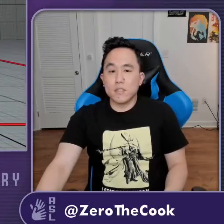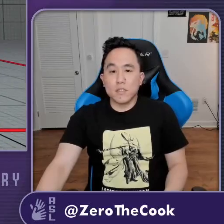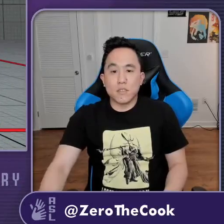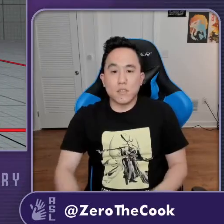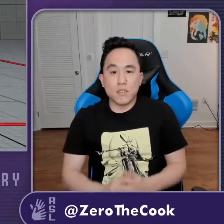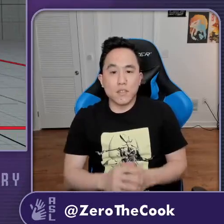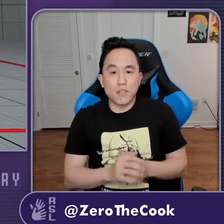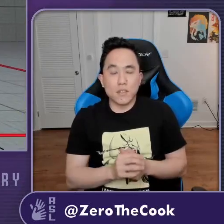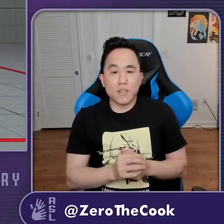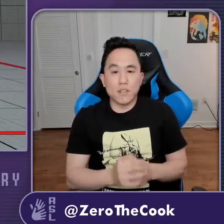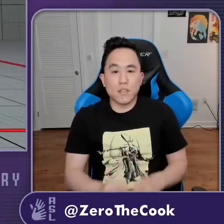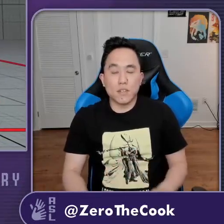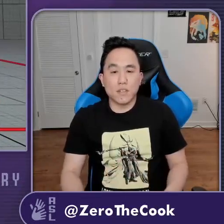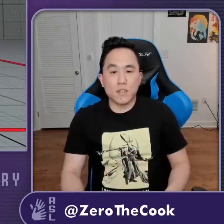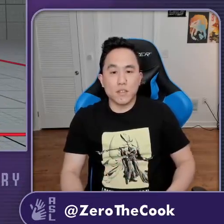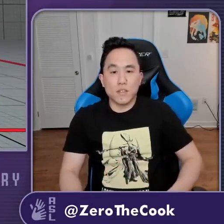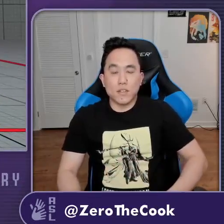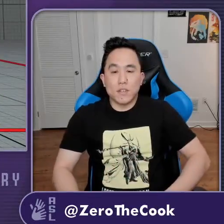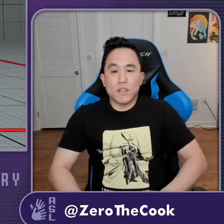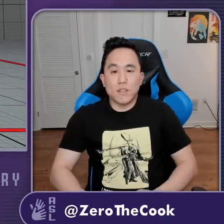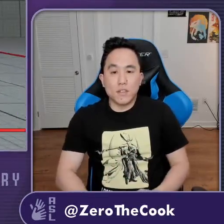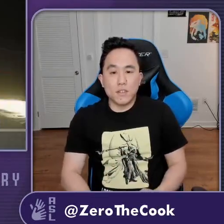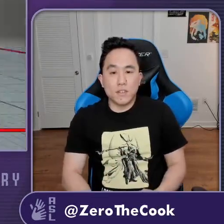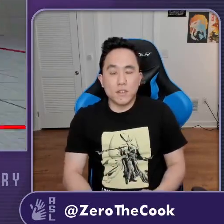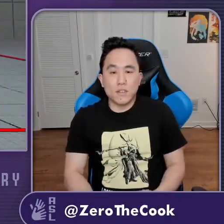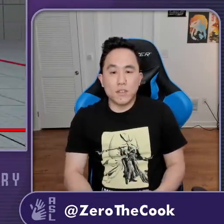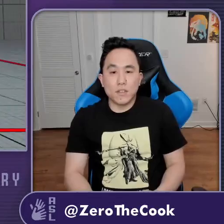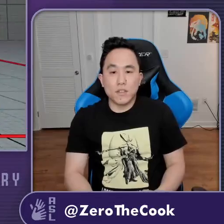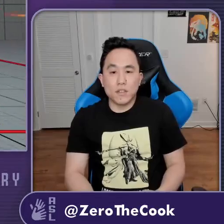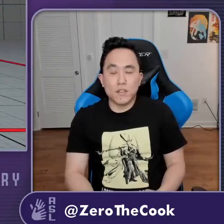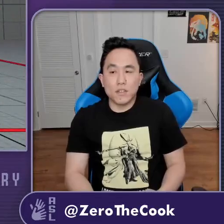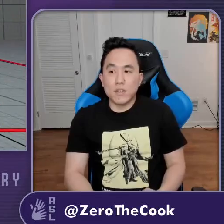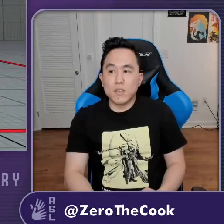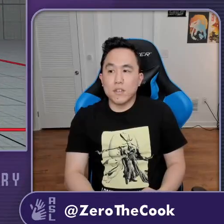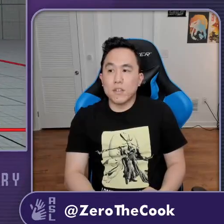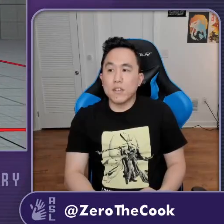off the vanity step. I haven't seen any raw jump-ins.